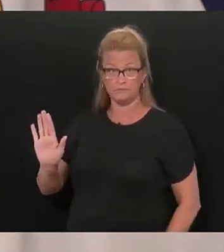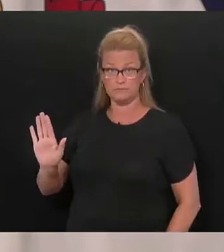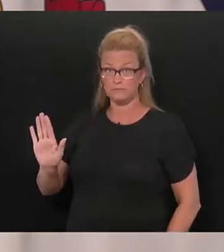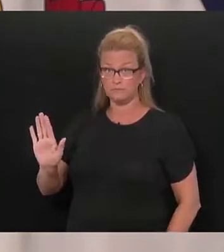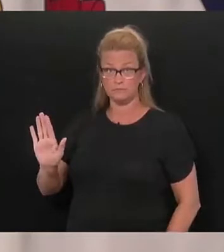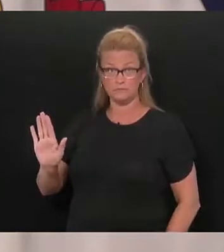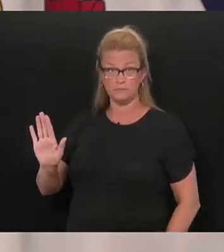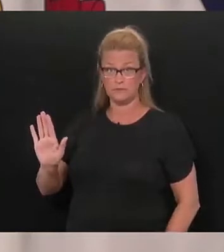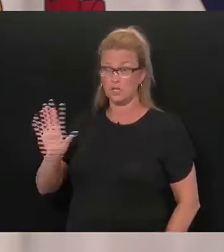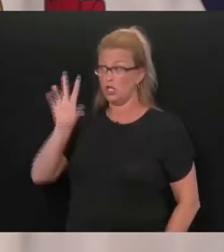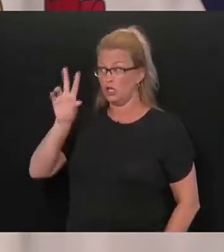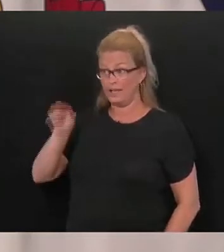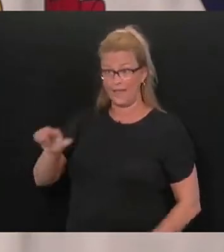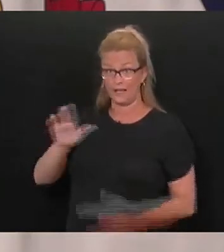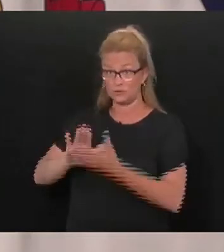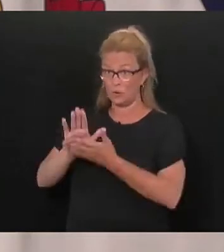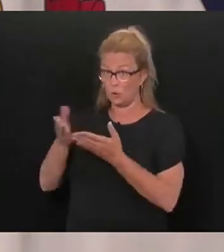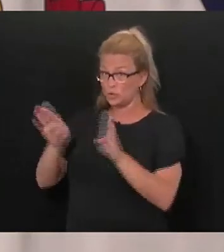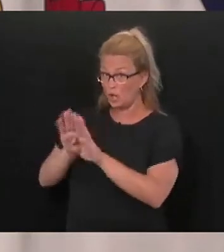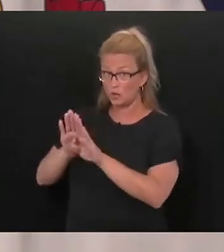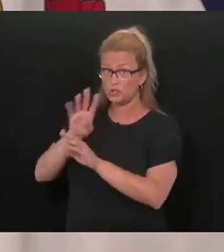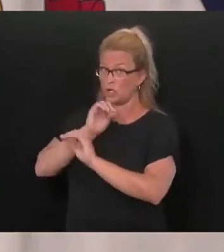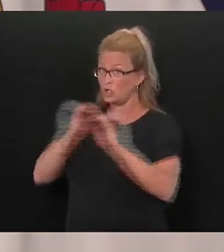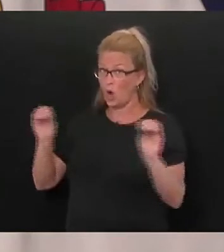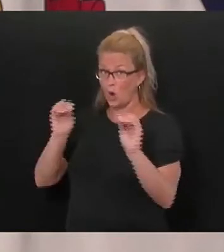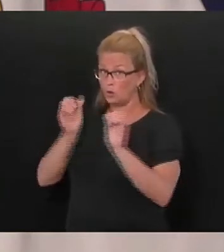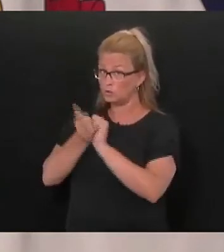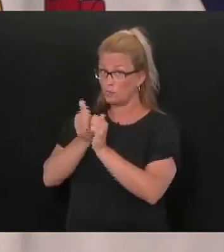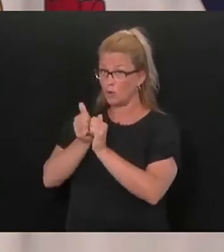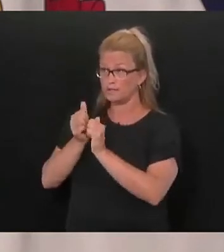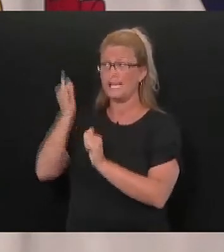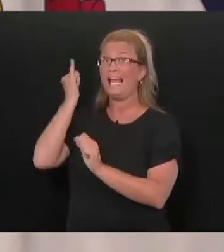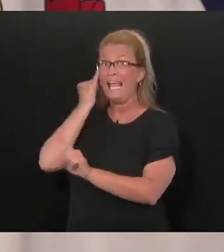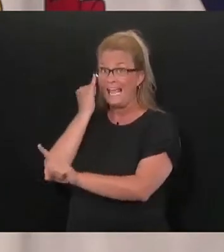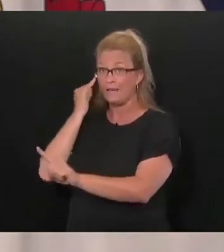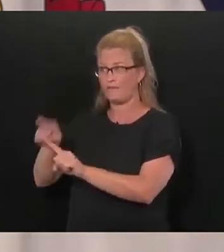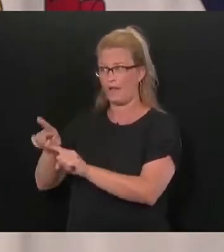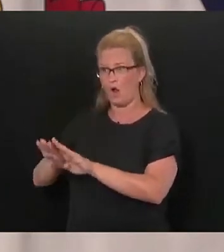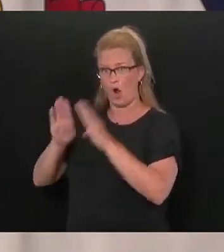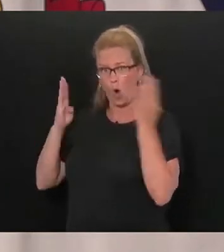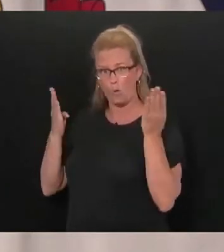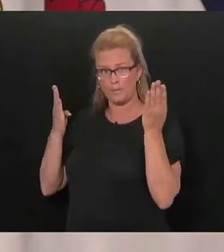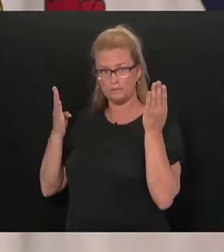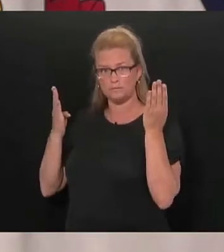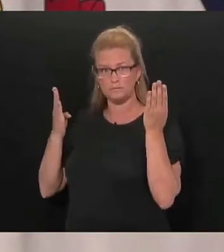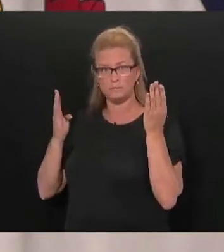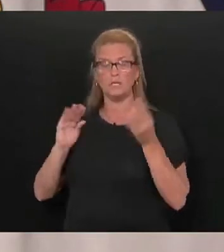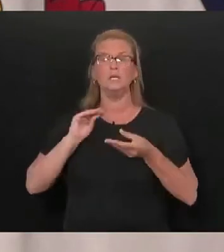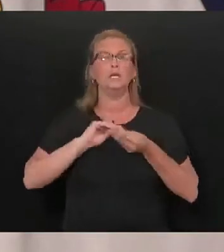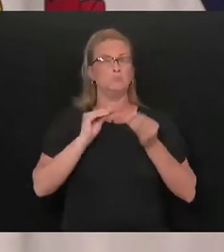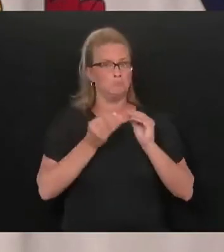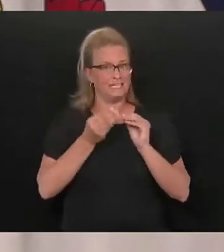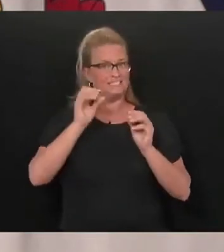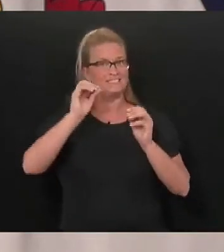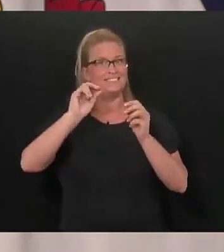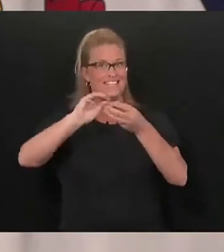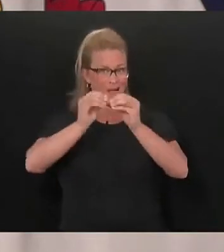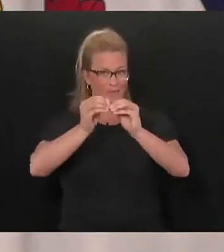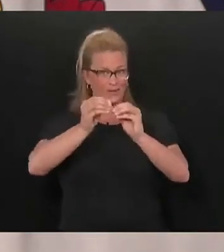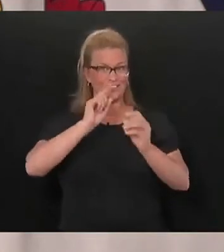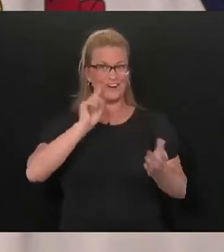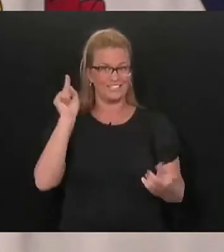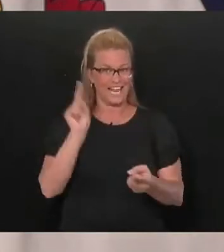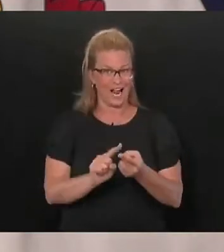if the school's closed. If the school's open, that means our numbers are down and we